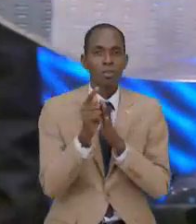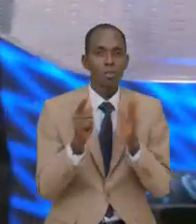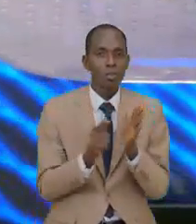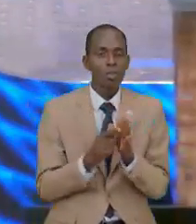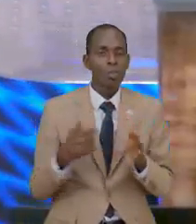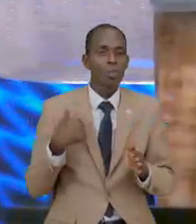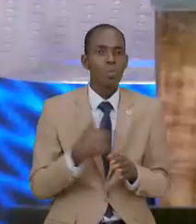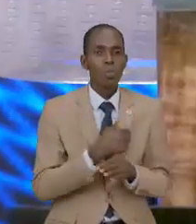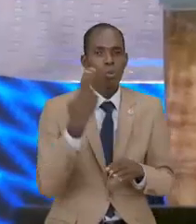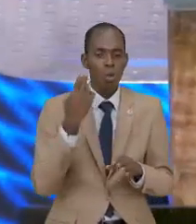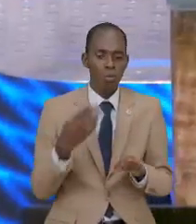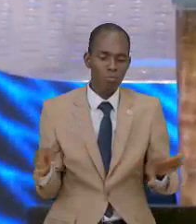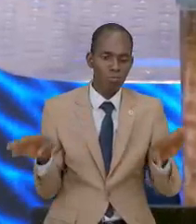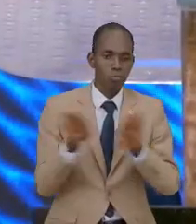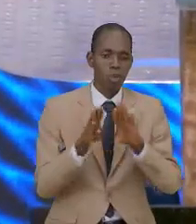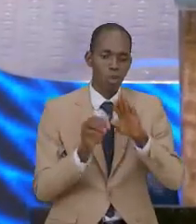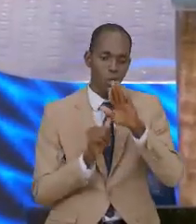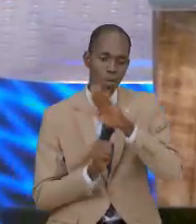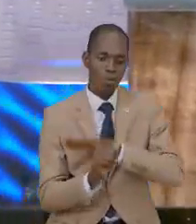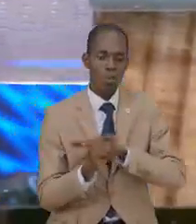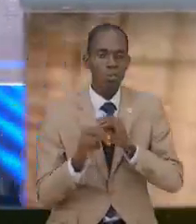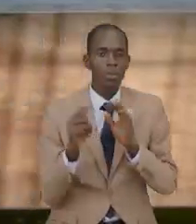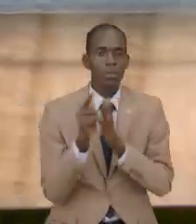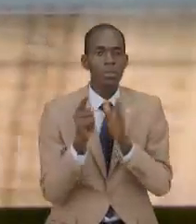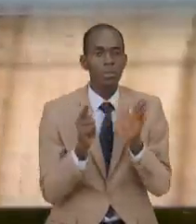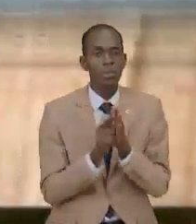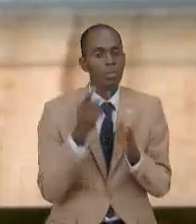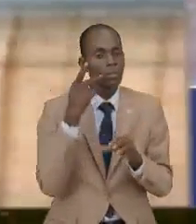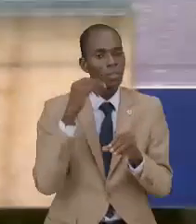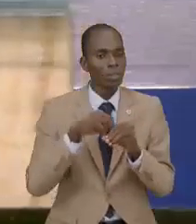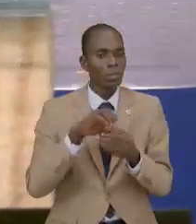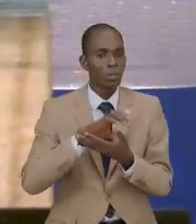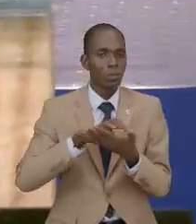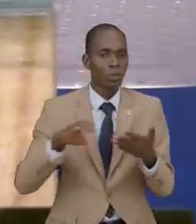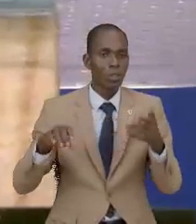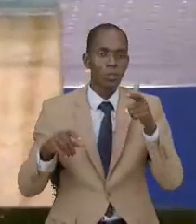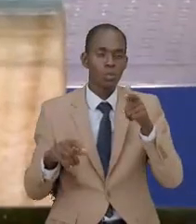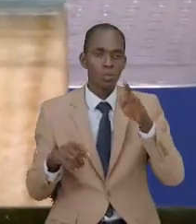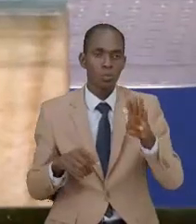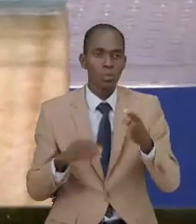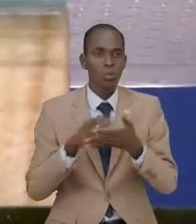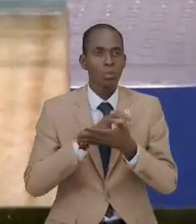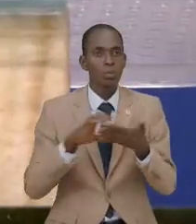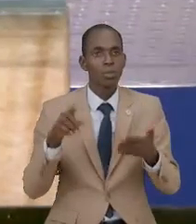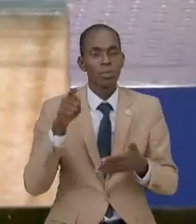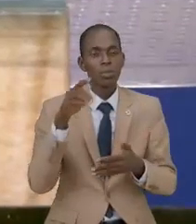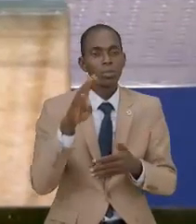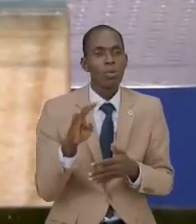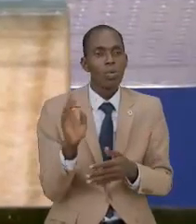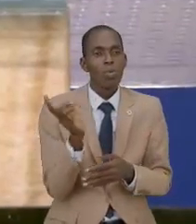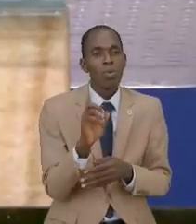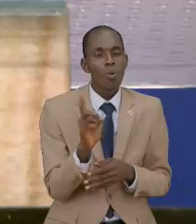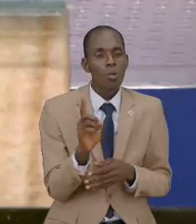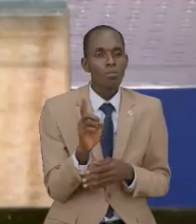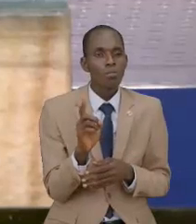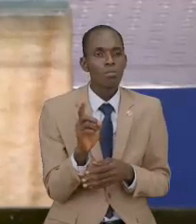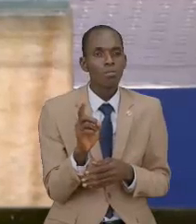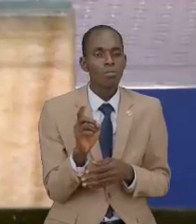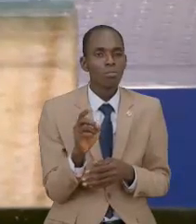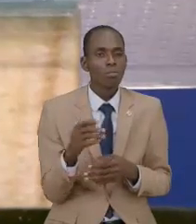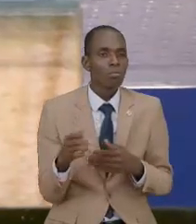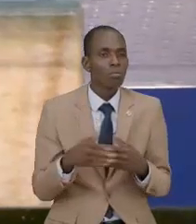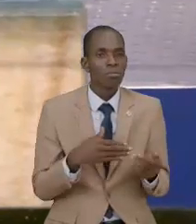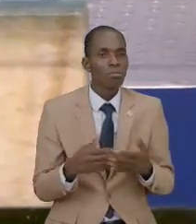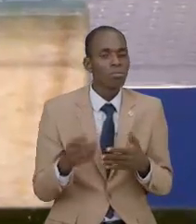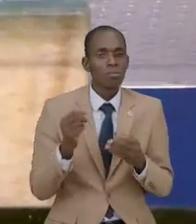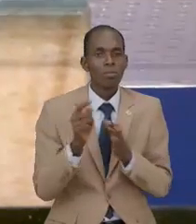shut up under the law. Look at verse 24. In verse 24, wherefore the law